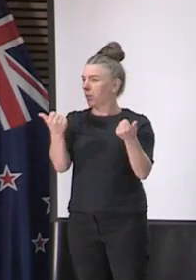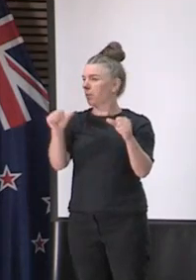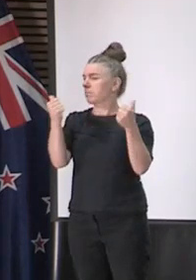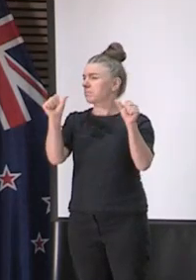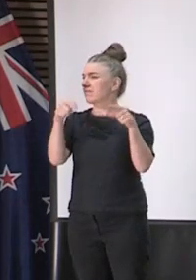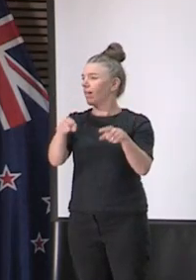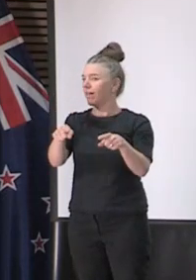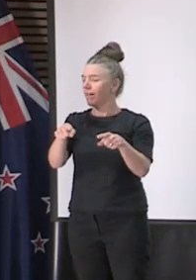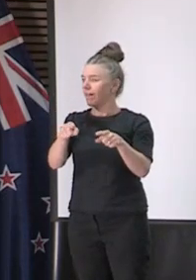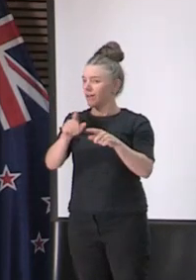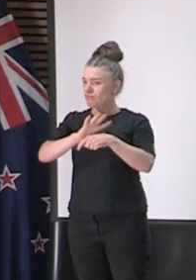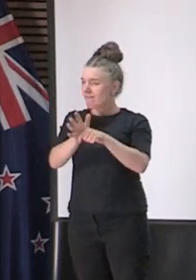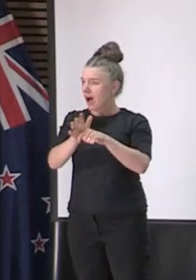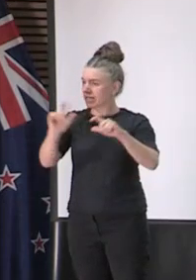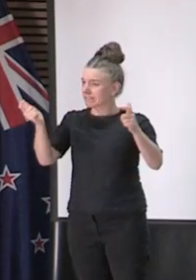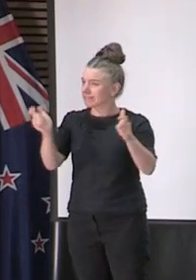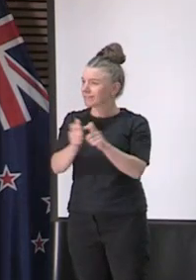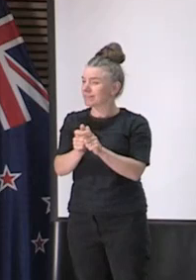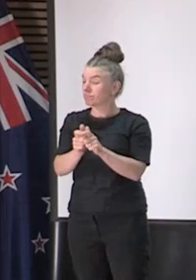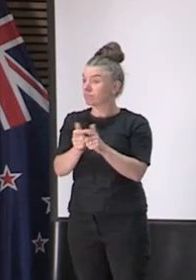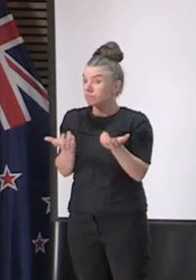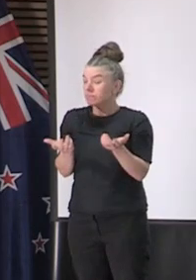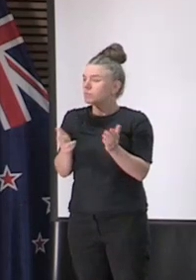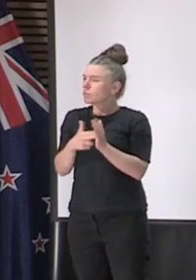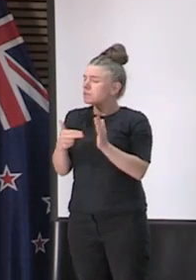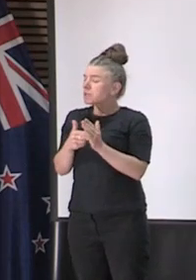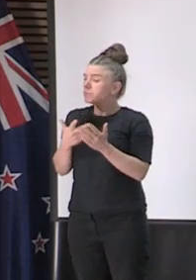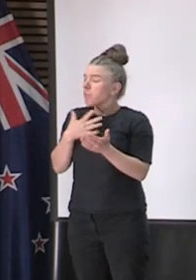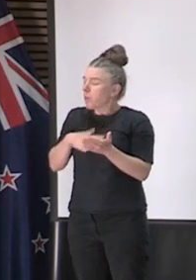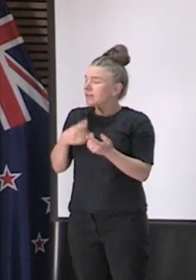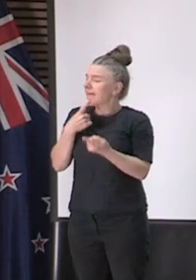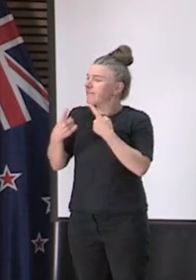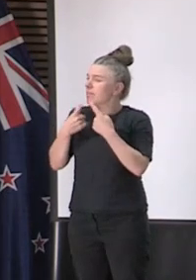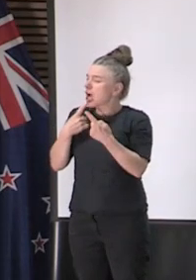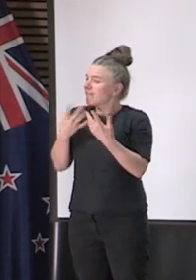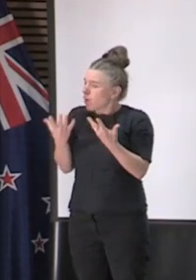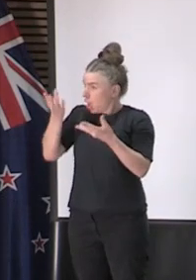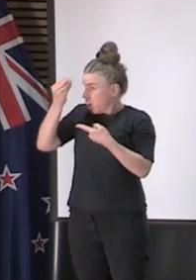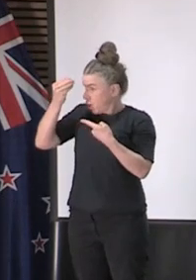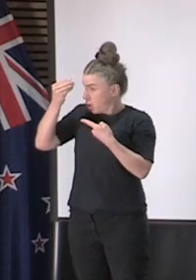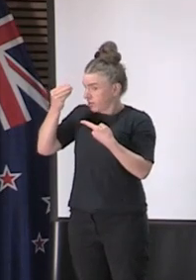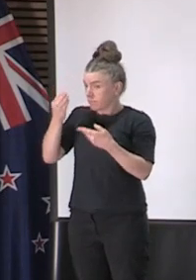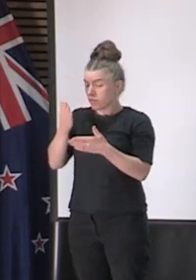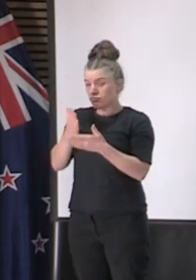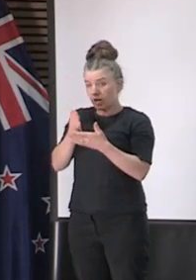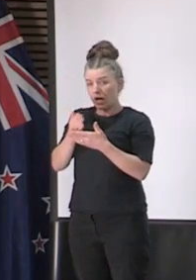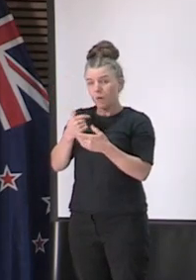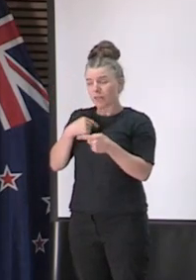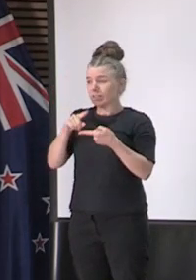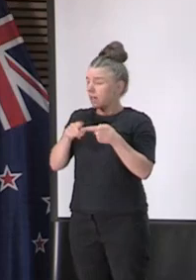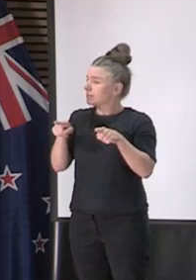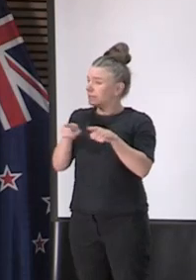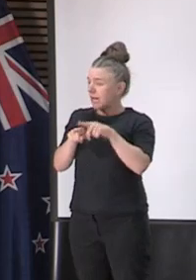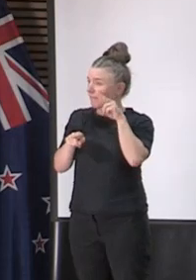also success in their management. And so really for us, it's about being able to gather that knowledge, but it fundamentally does not change our policy